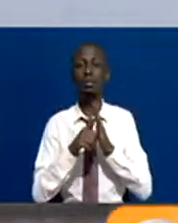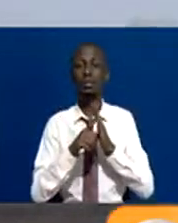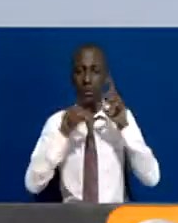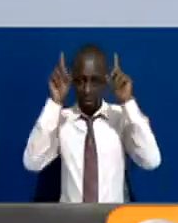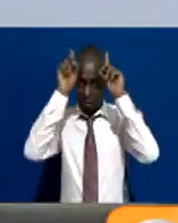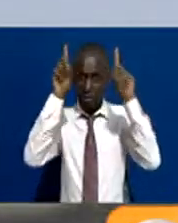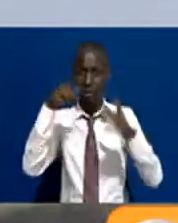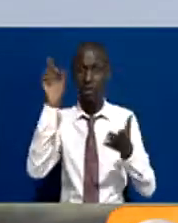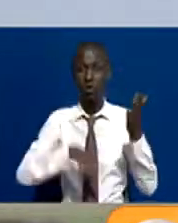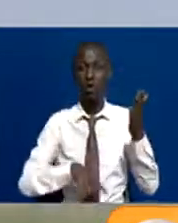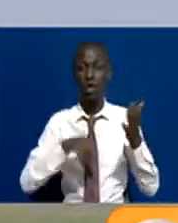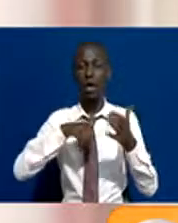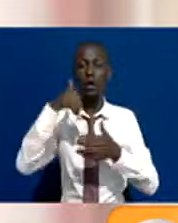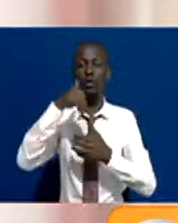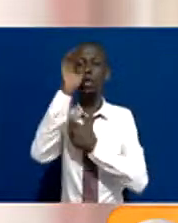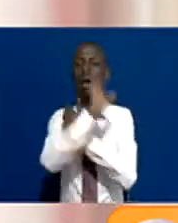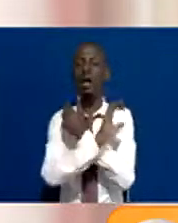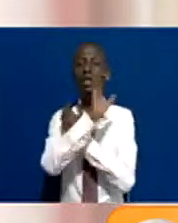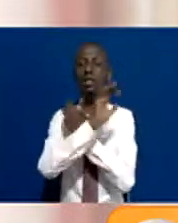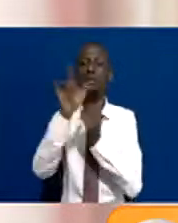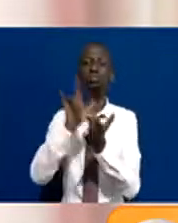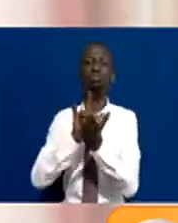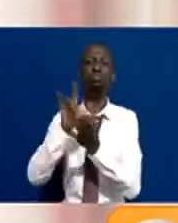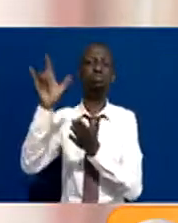asylum abroad. I had